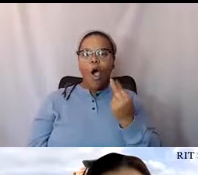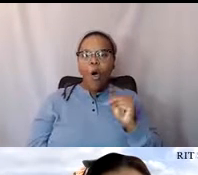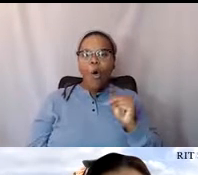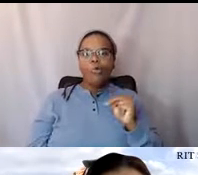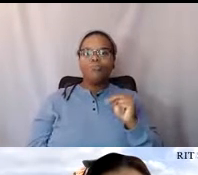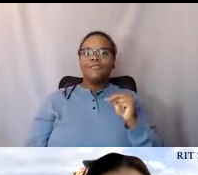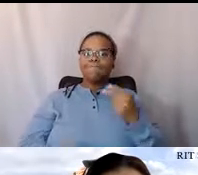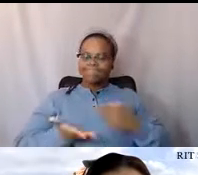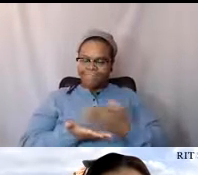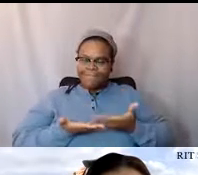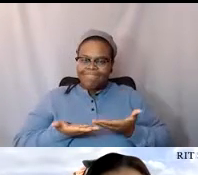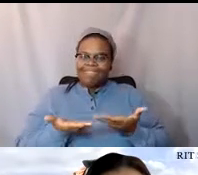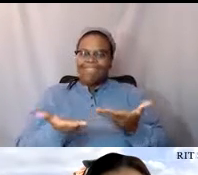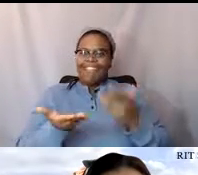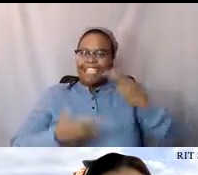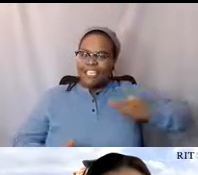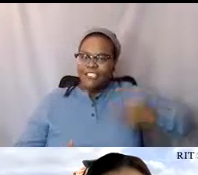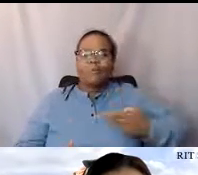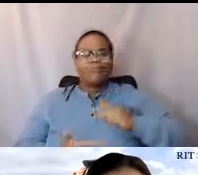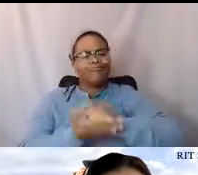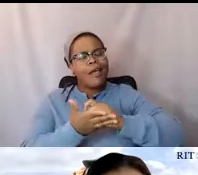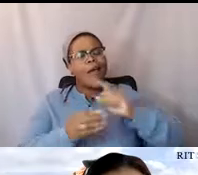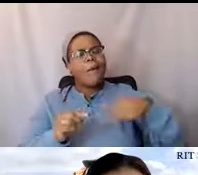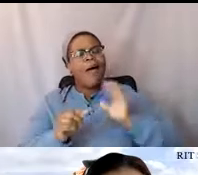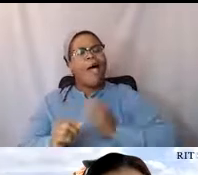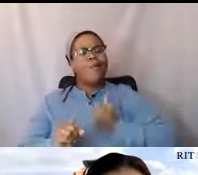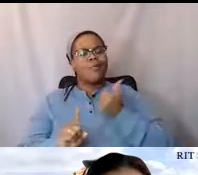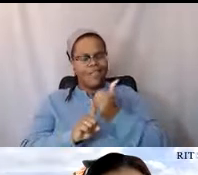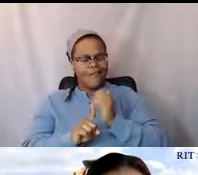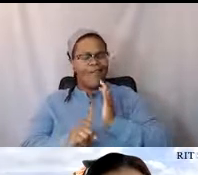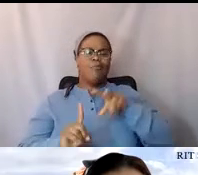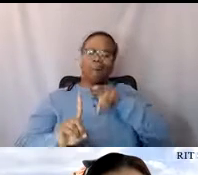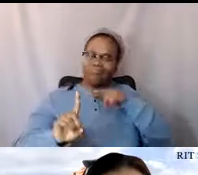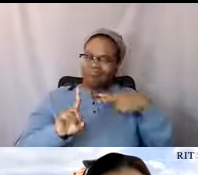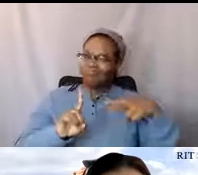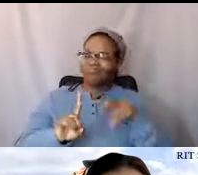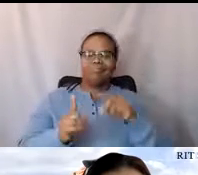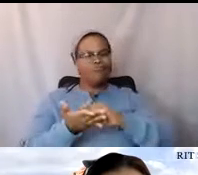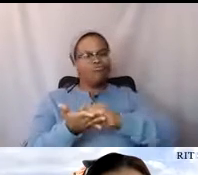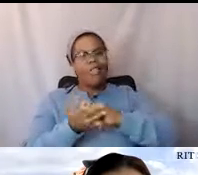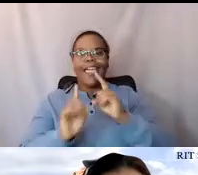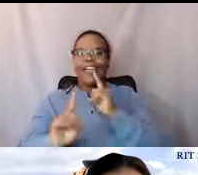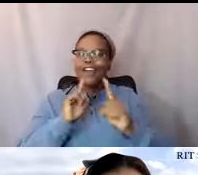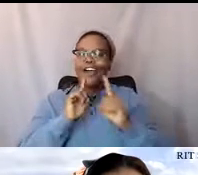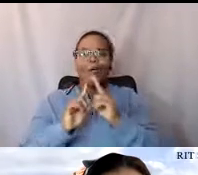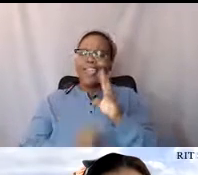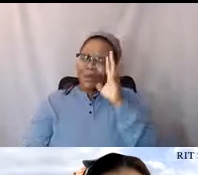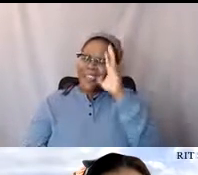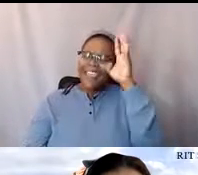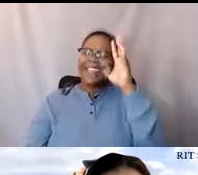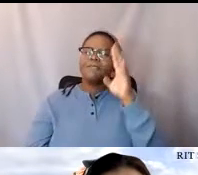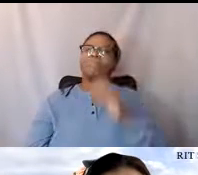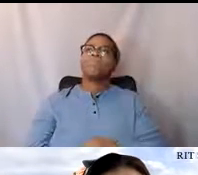oneself through using point of view and writing and dialogue and creating. So I think, you know, for me,